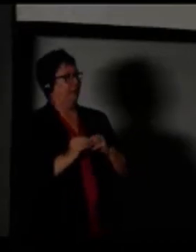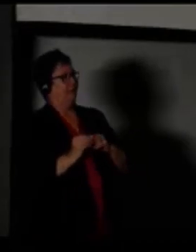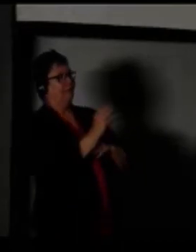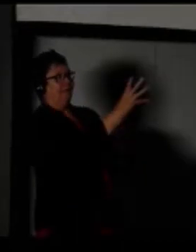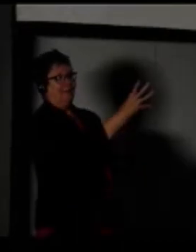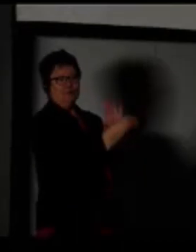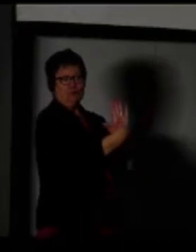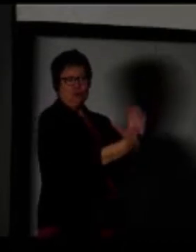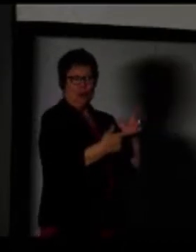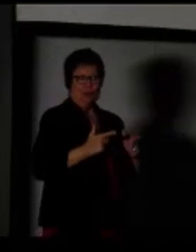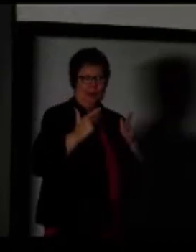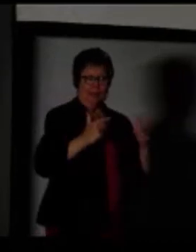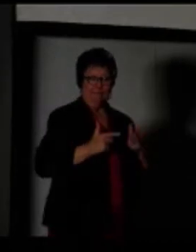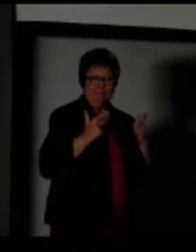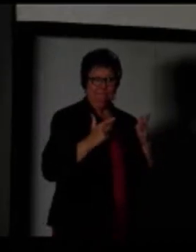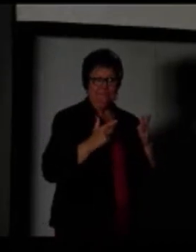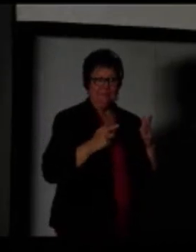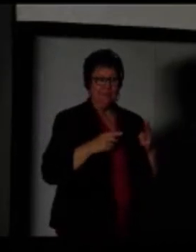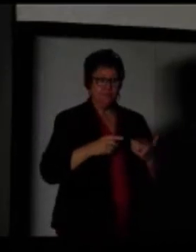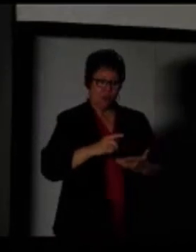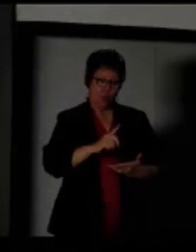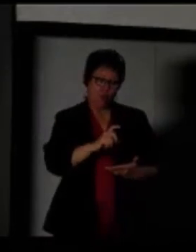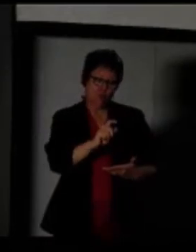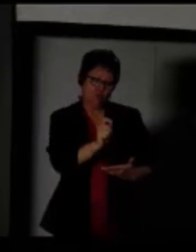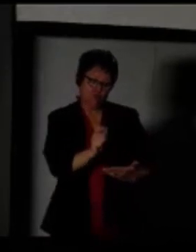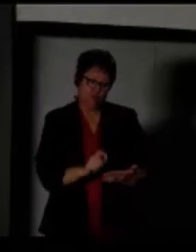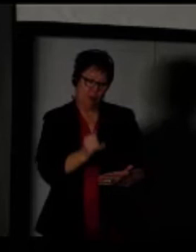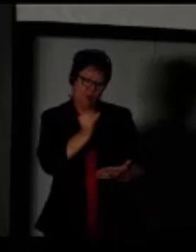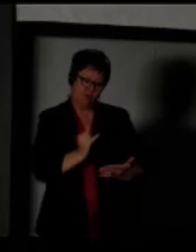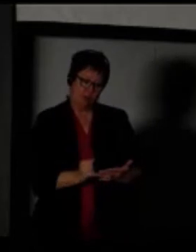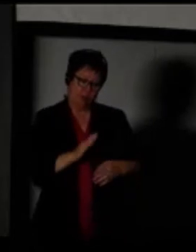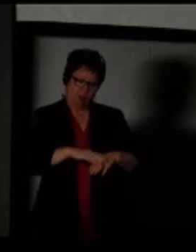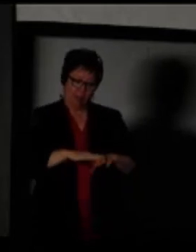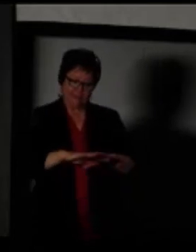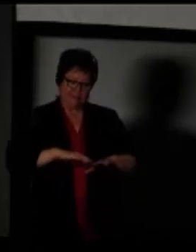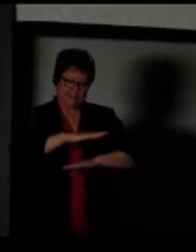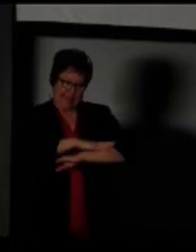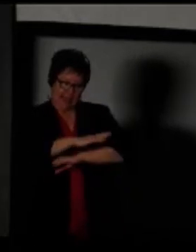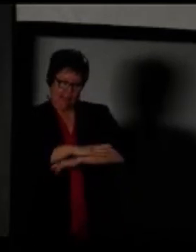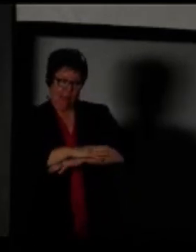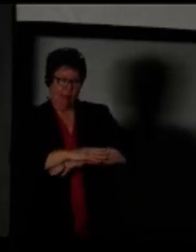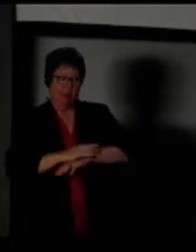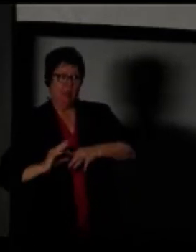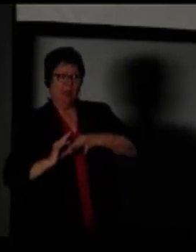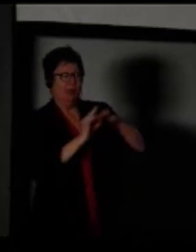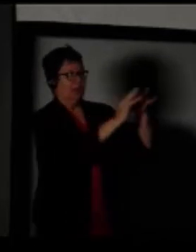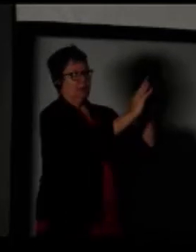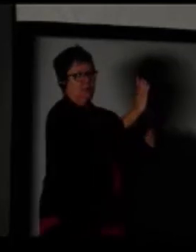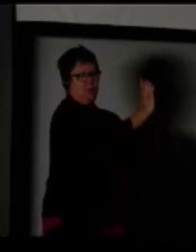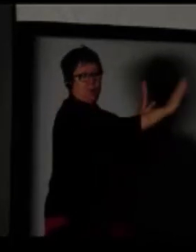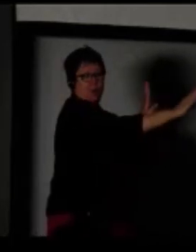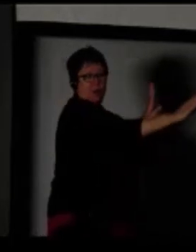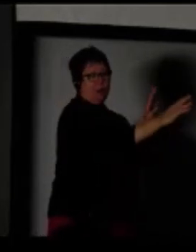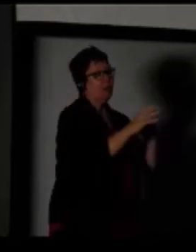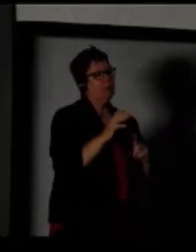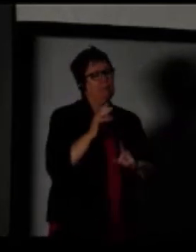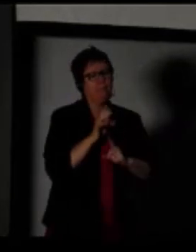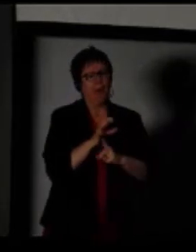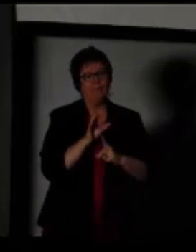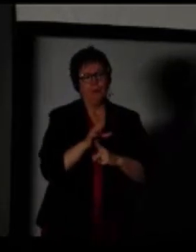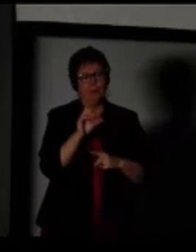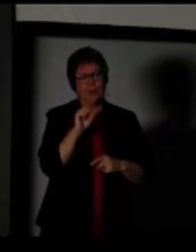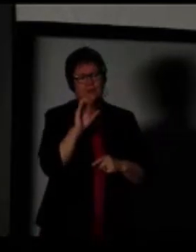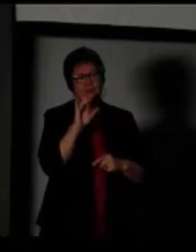as drawing on the walls, or drawing on the digital table in this sense, has been popular on many different social channels, but most